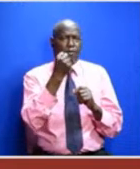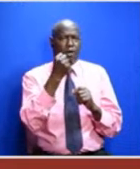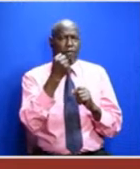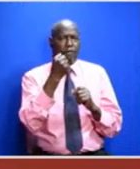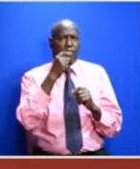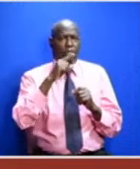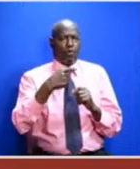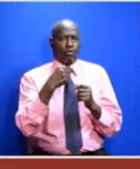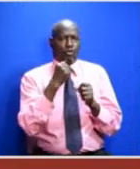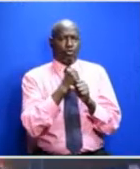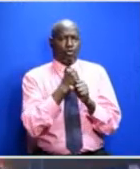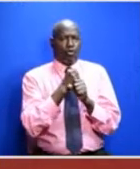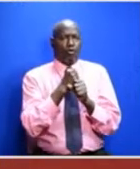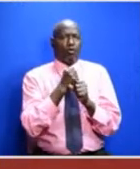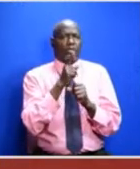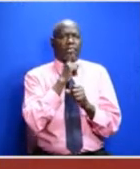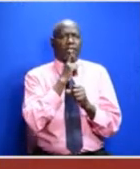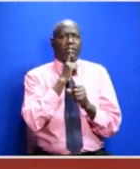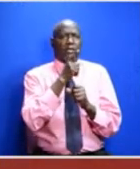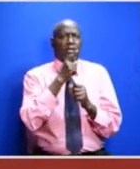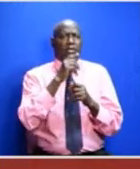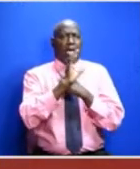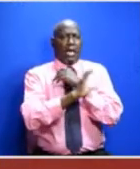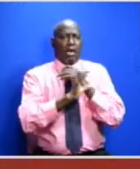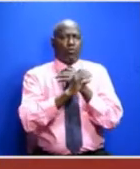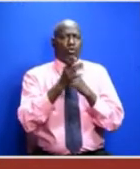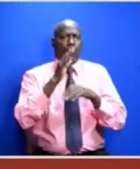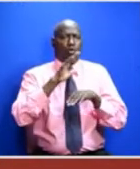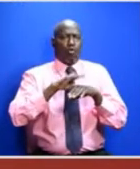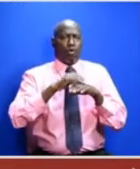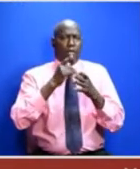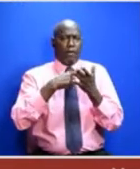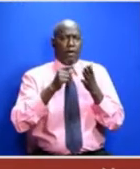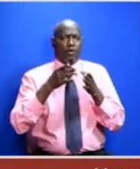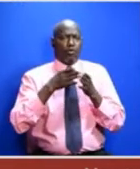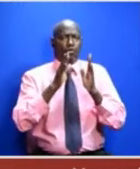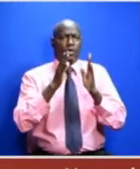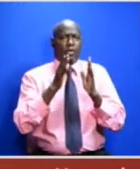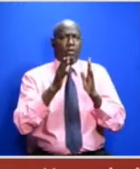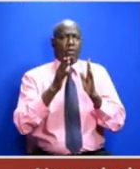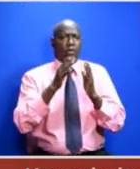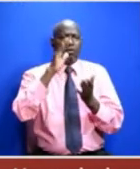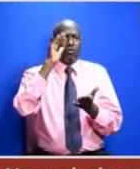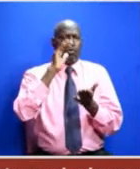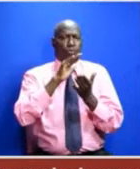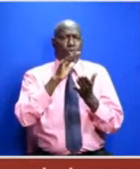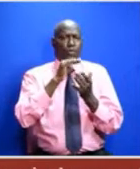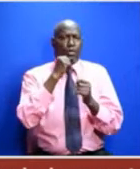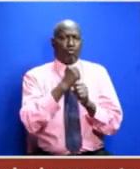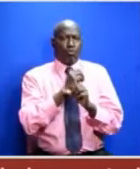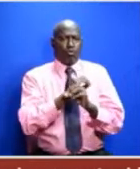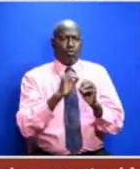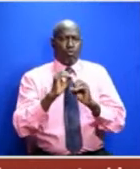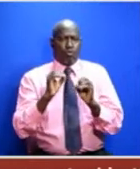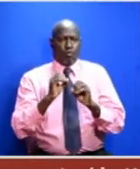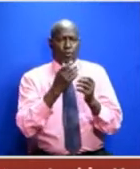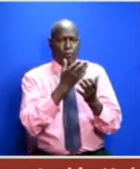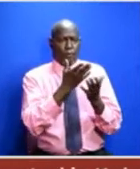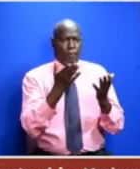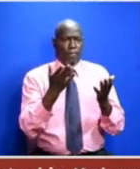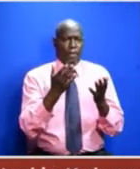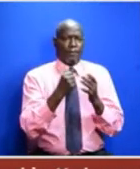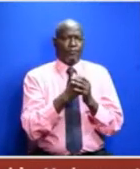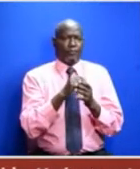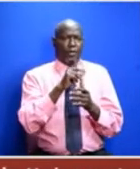135,000 jobs, arguing that the country is on the right track in matters curbing unemployment. On his part, Nyandarua Governor